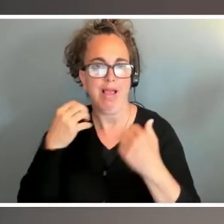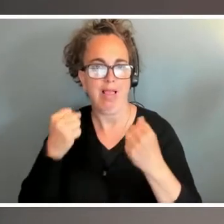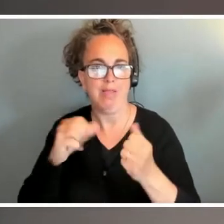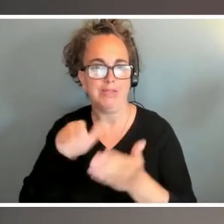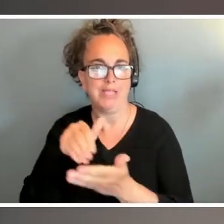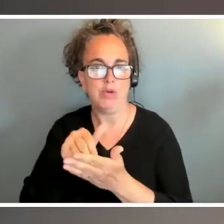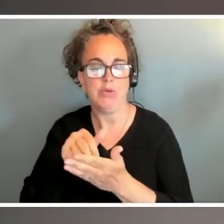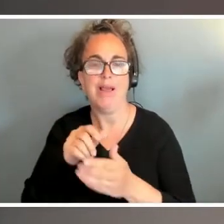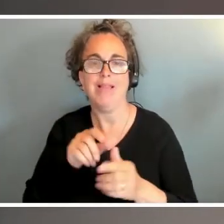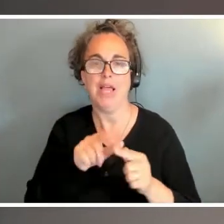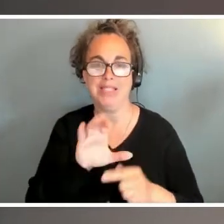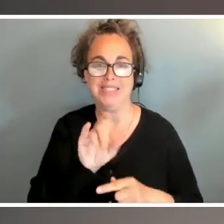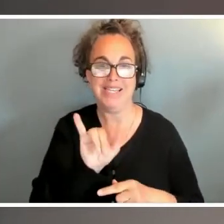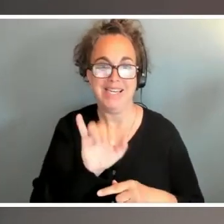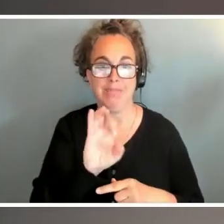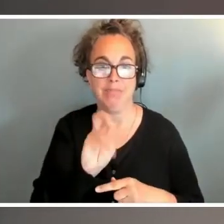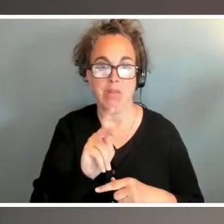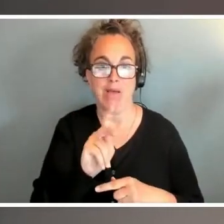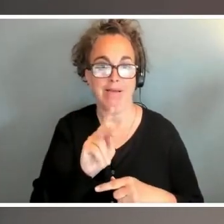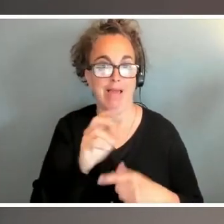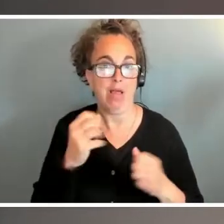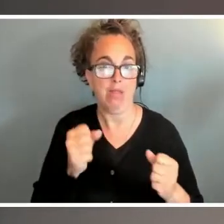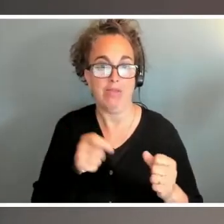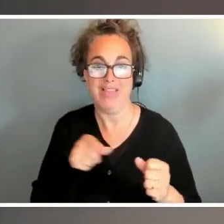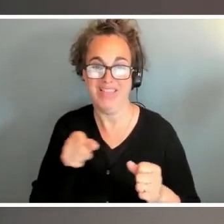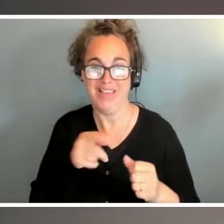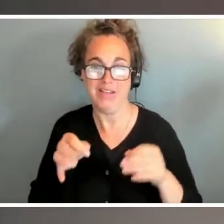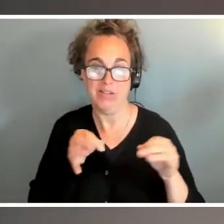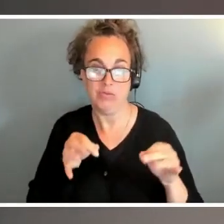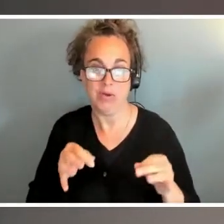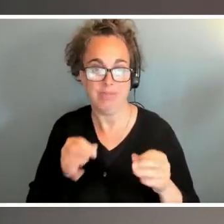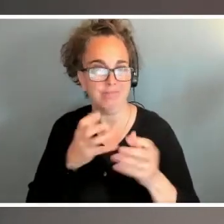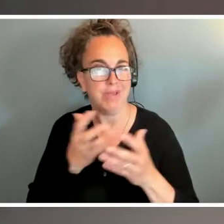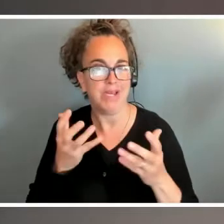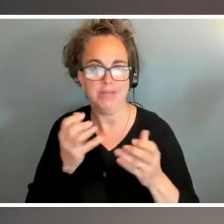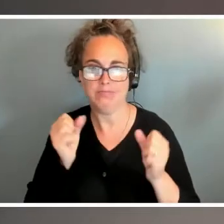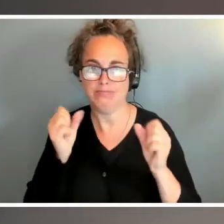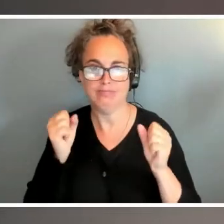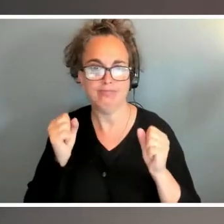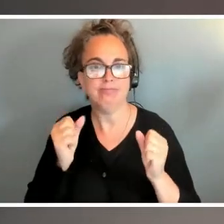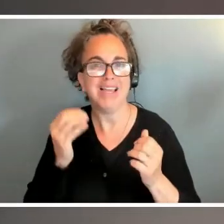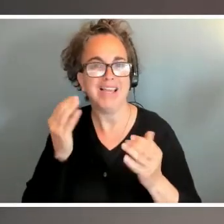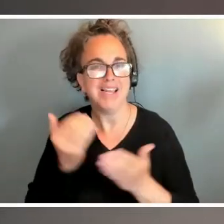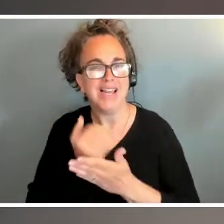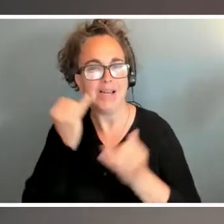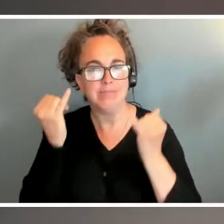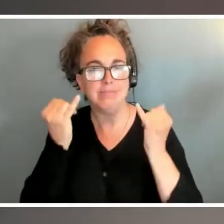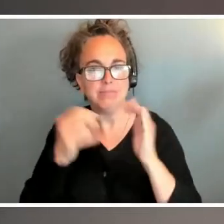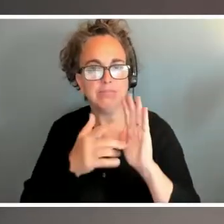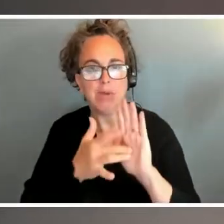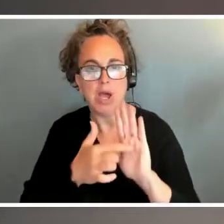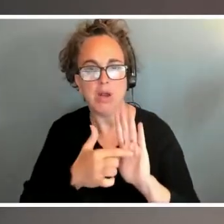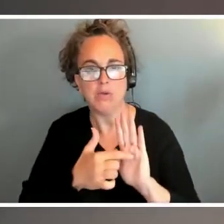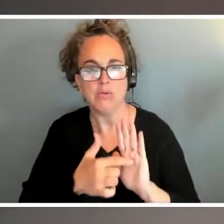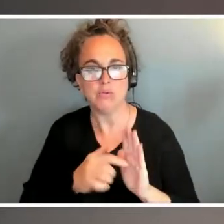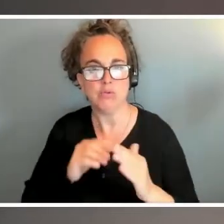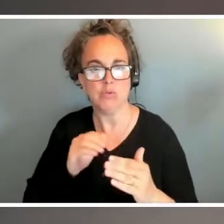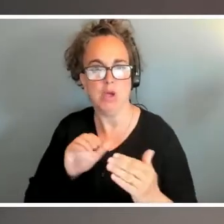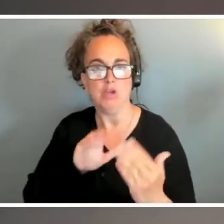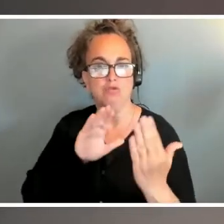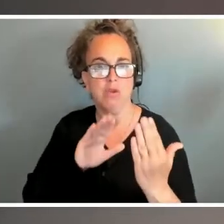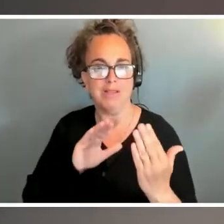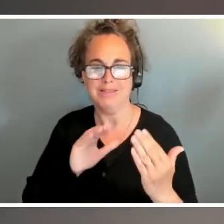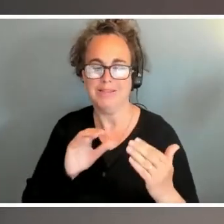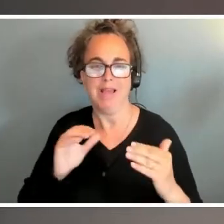Block Health, who described some very promising and innovative models for primary care to address health inequities. But these